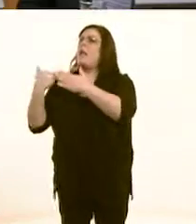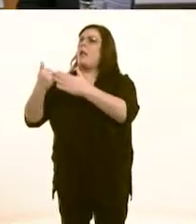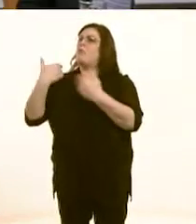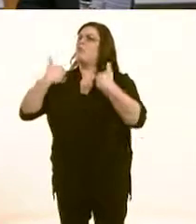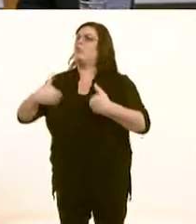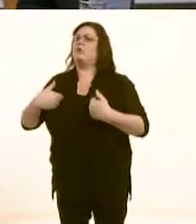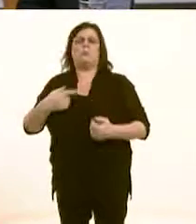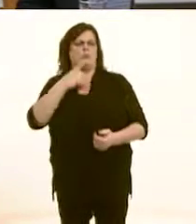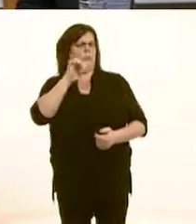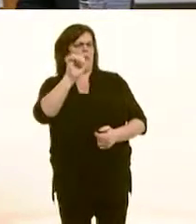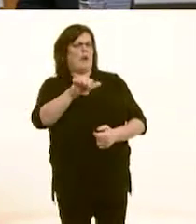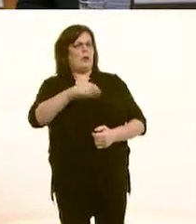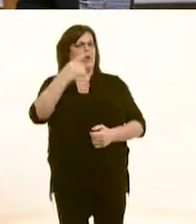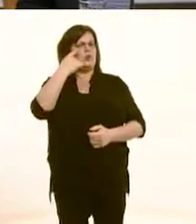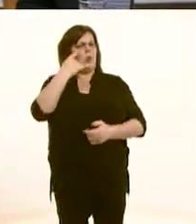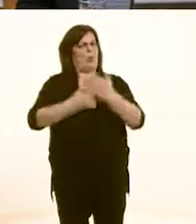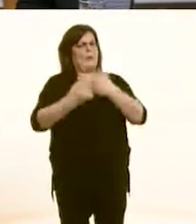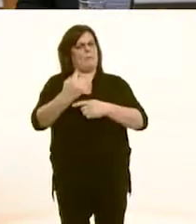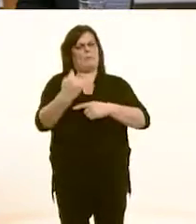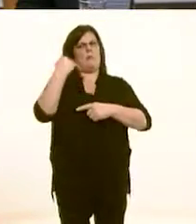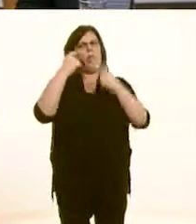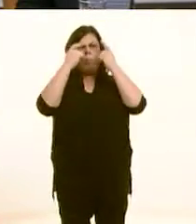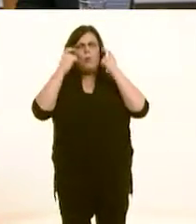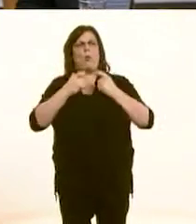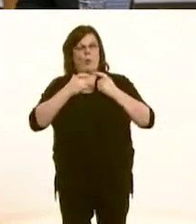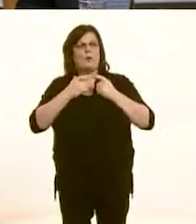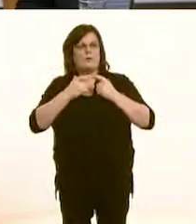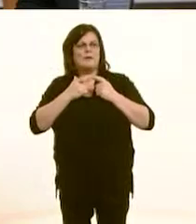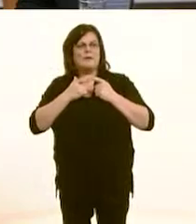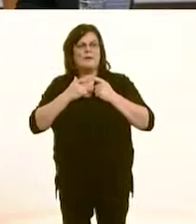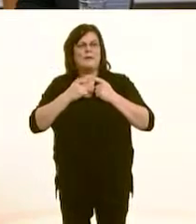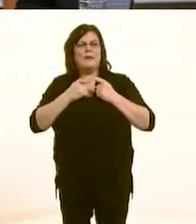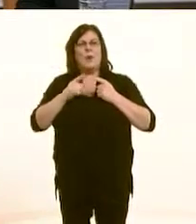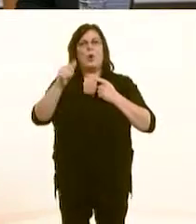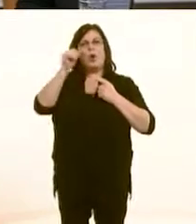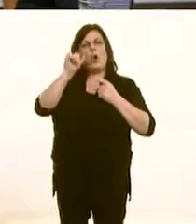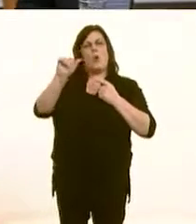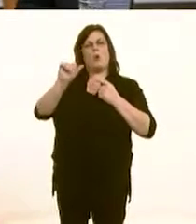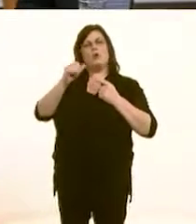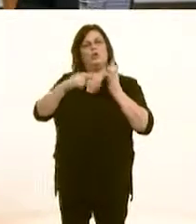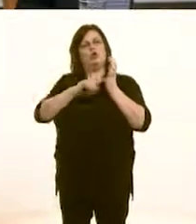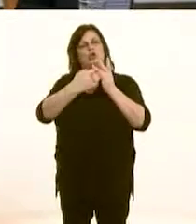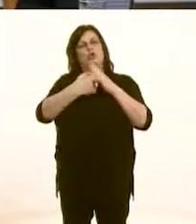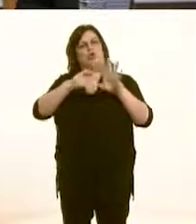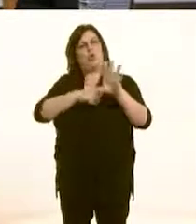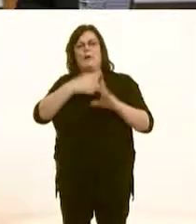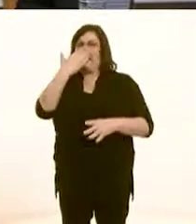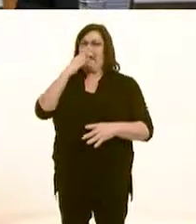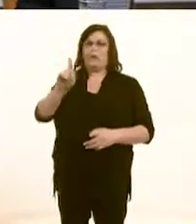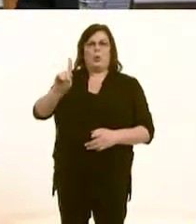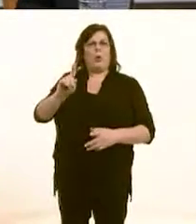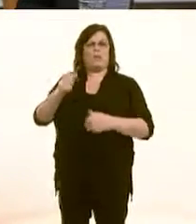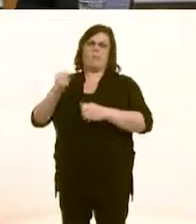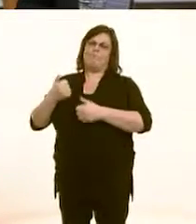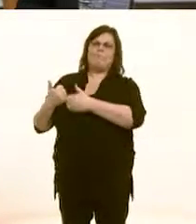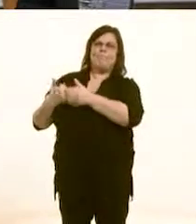on today and with the court judgment last week. It goes to prove exactly where the Tories lie in terms of those who wish they want